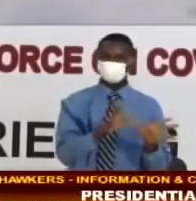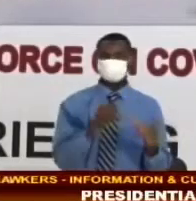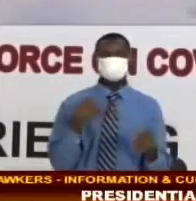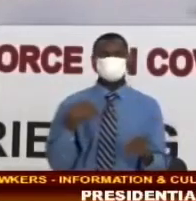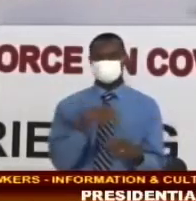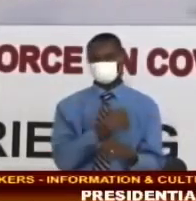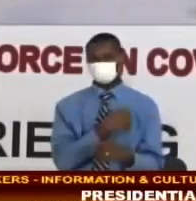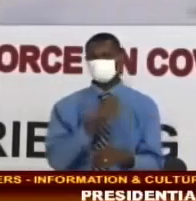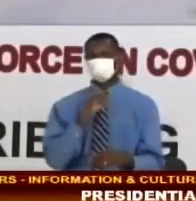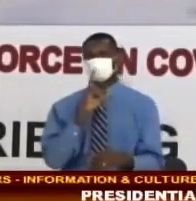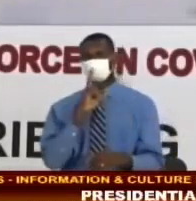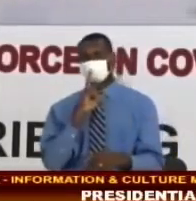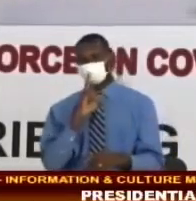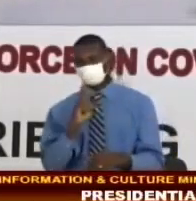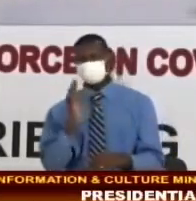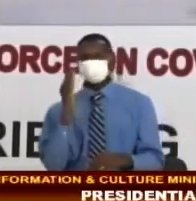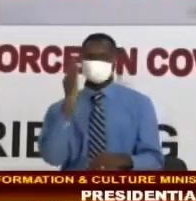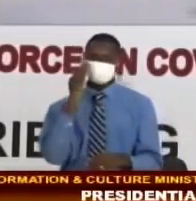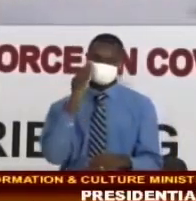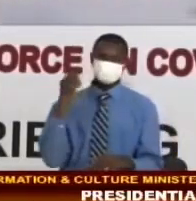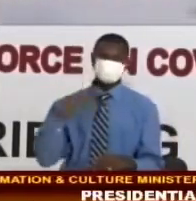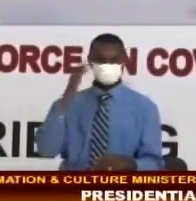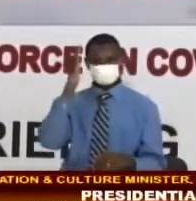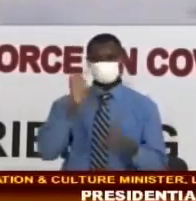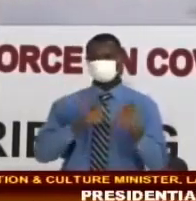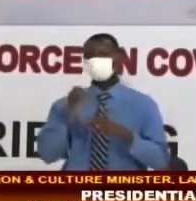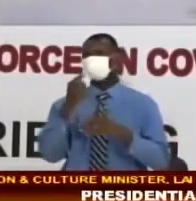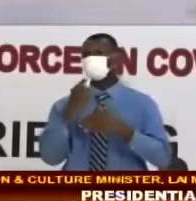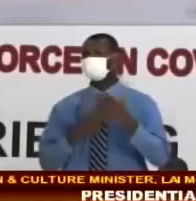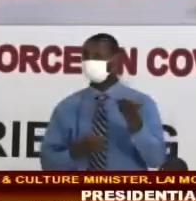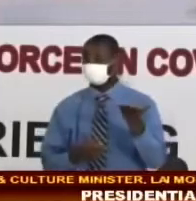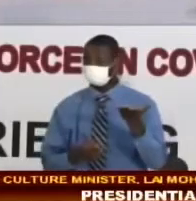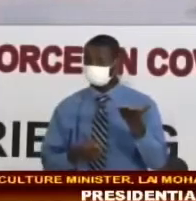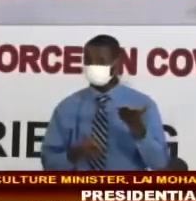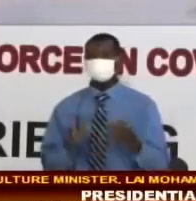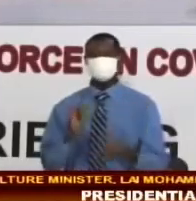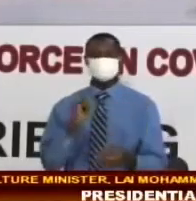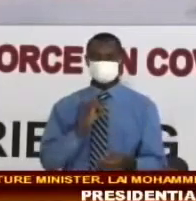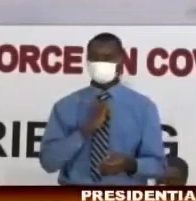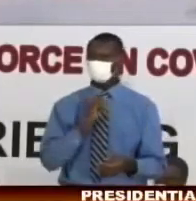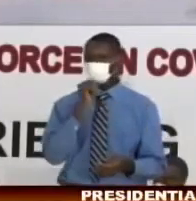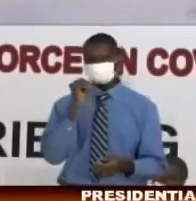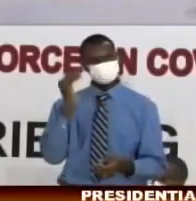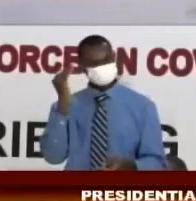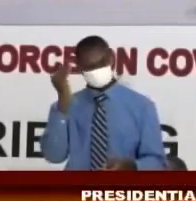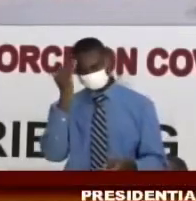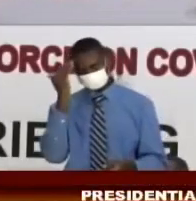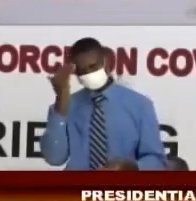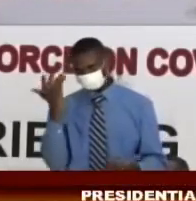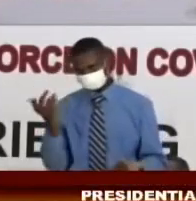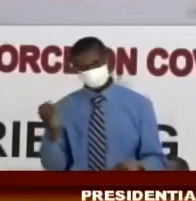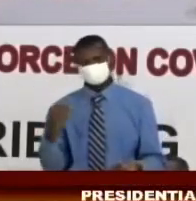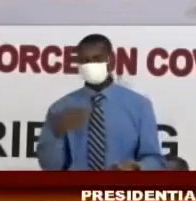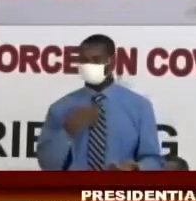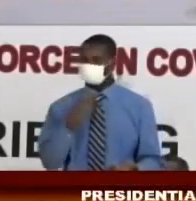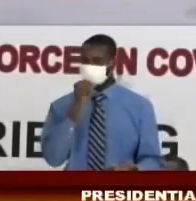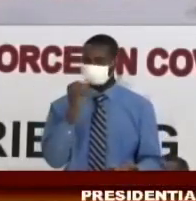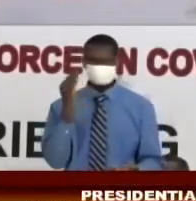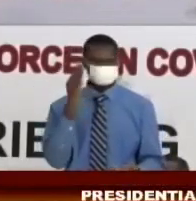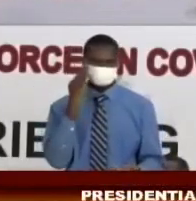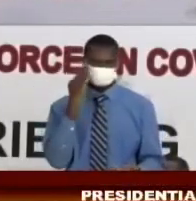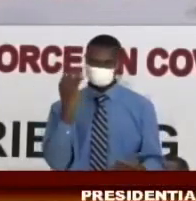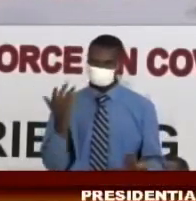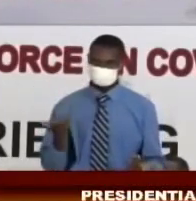going to do about it? Well, I'm not aware. And it would have been